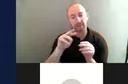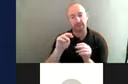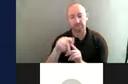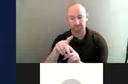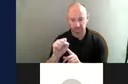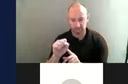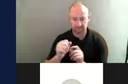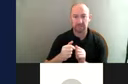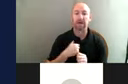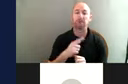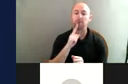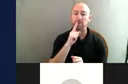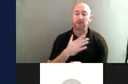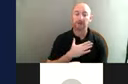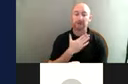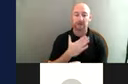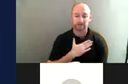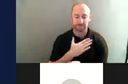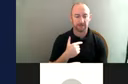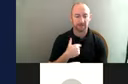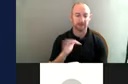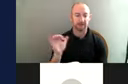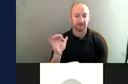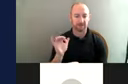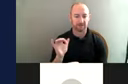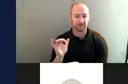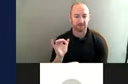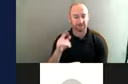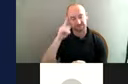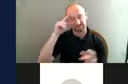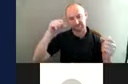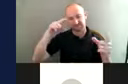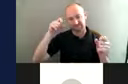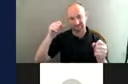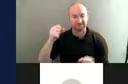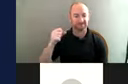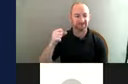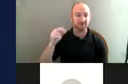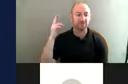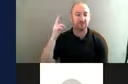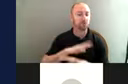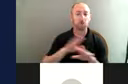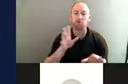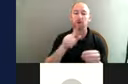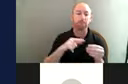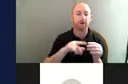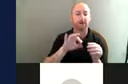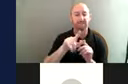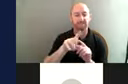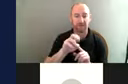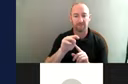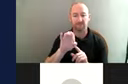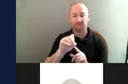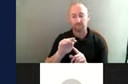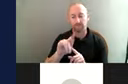And I am really glad that I kind of like psychically picked up on the don't talk about file formats for 50